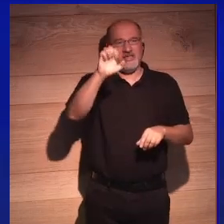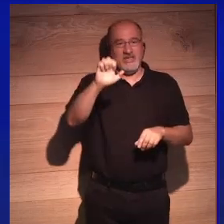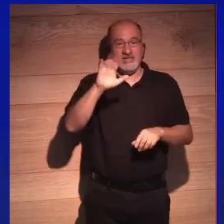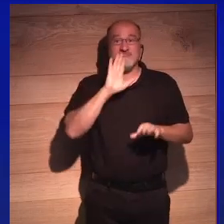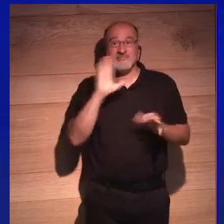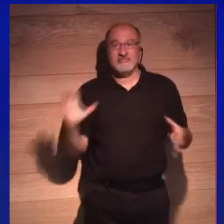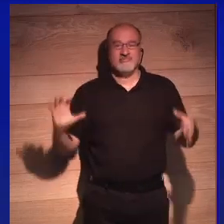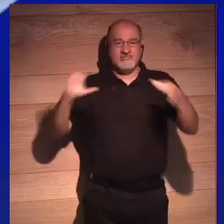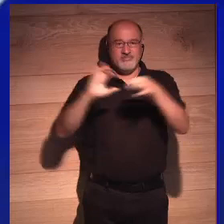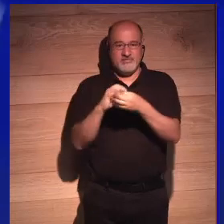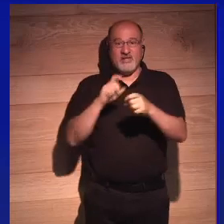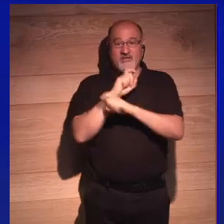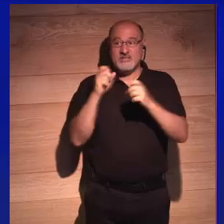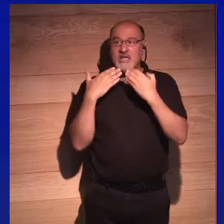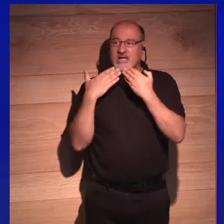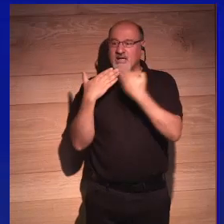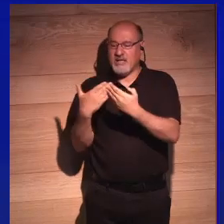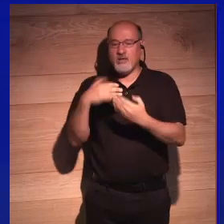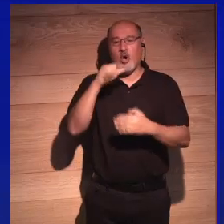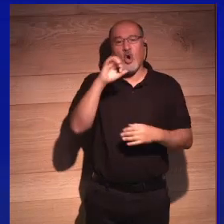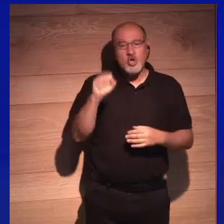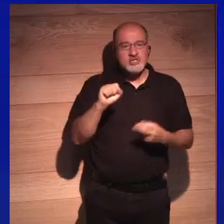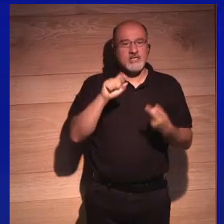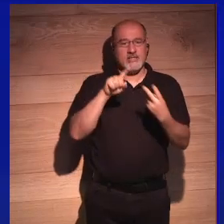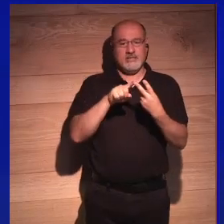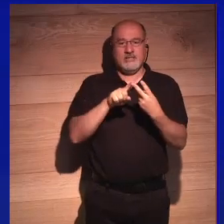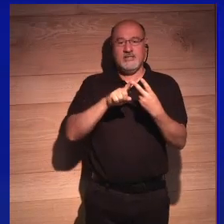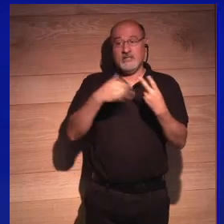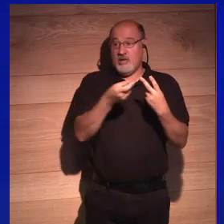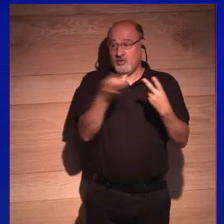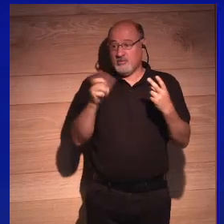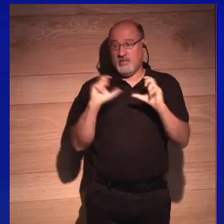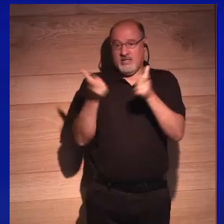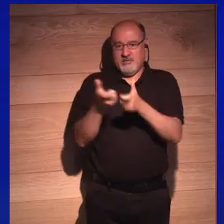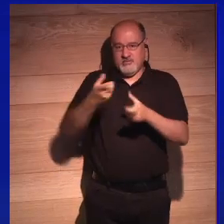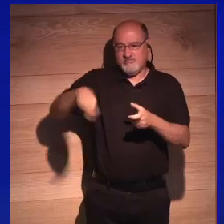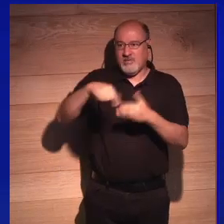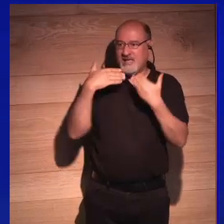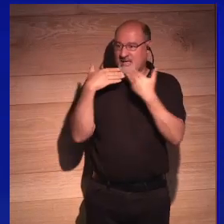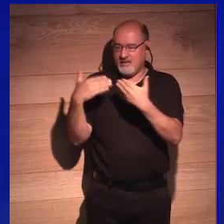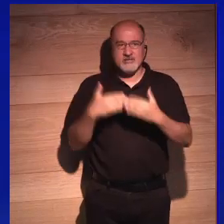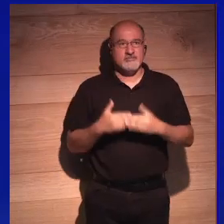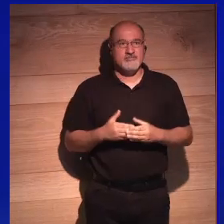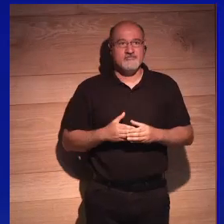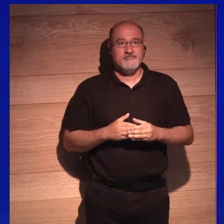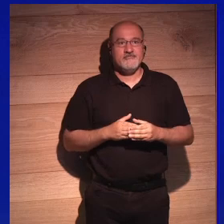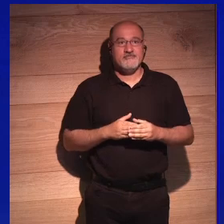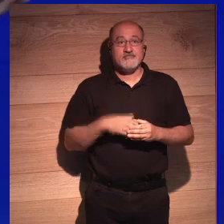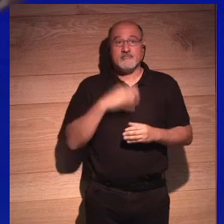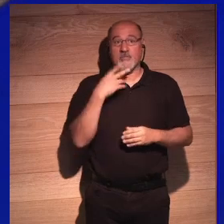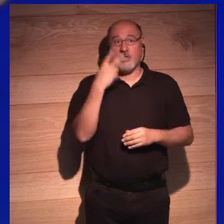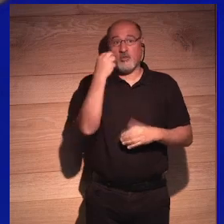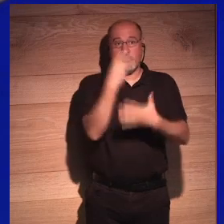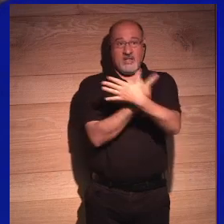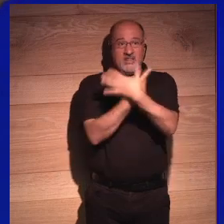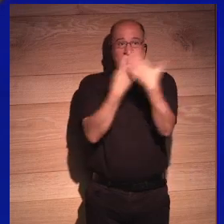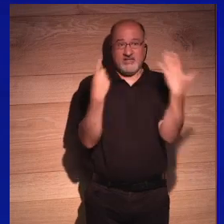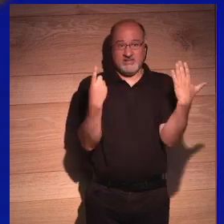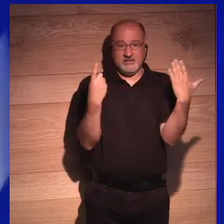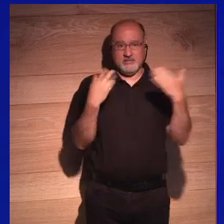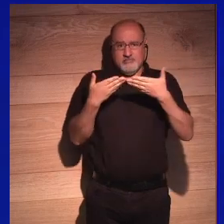with whom we could have not been able to do this festival. So thank you so much to you guys as well and your team.